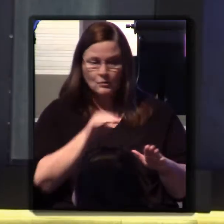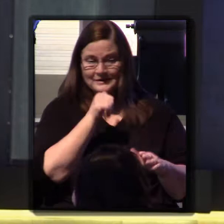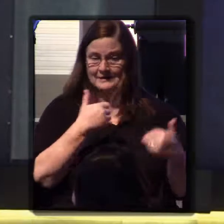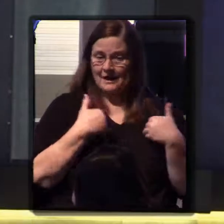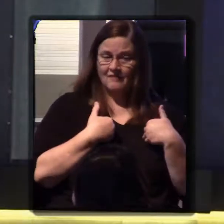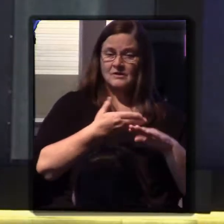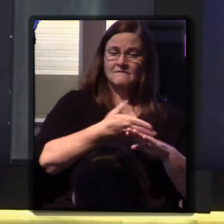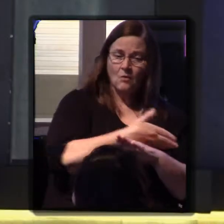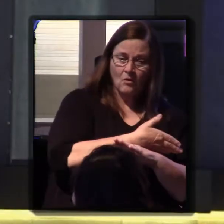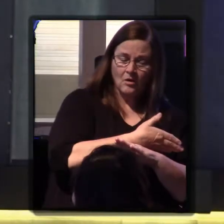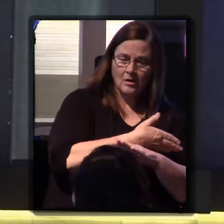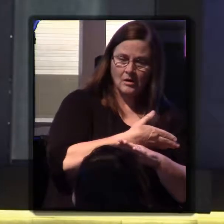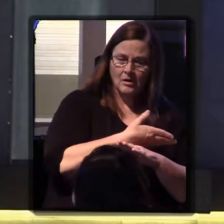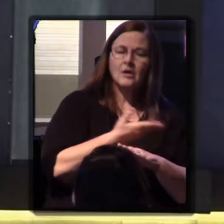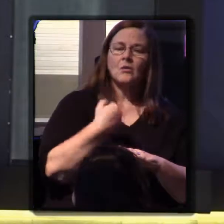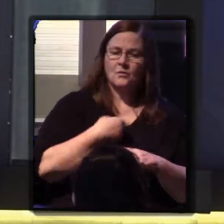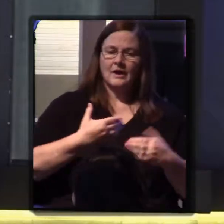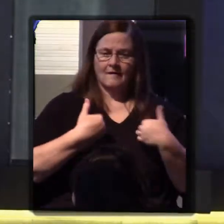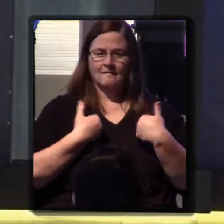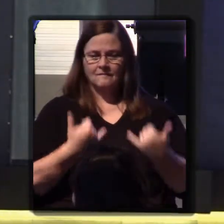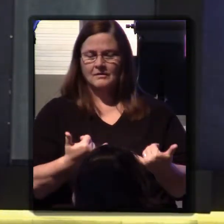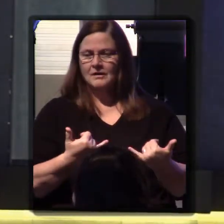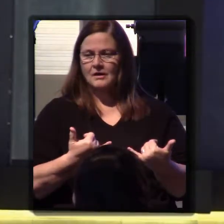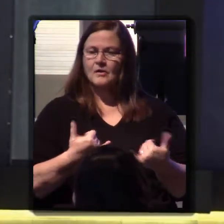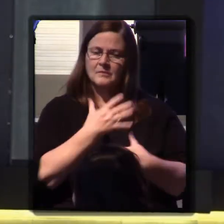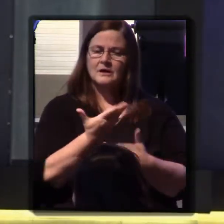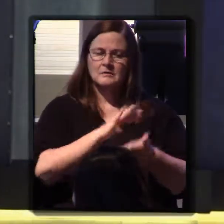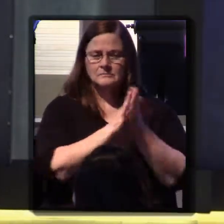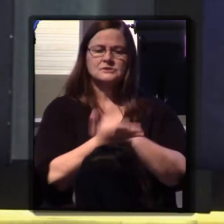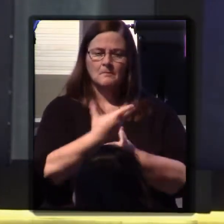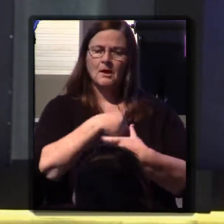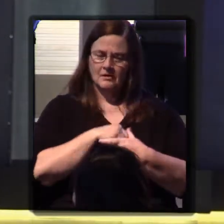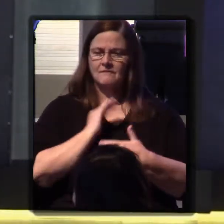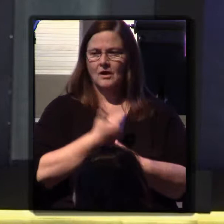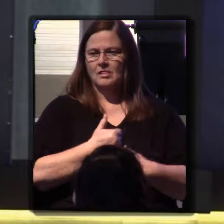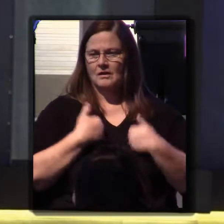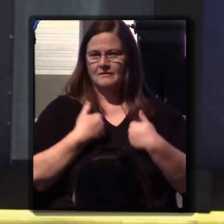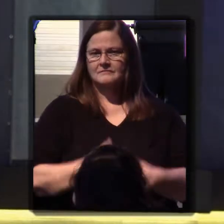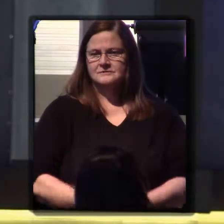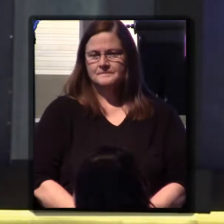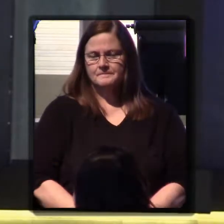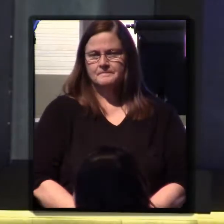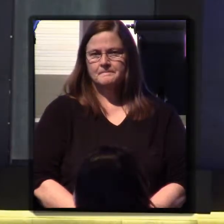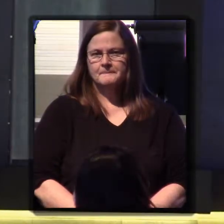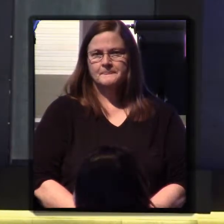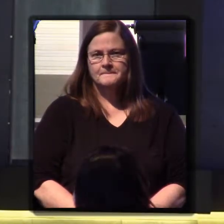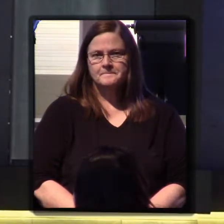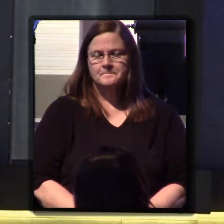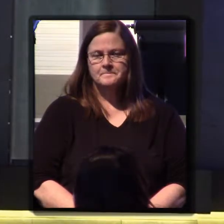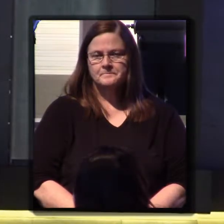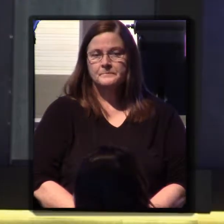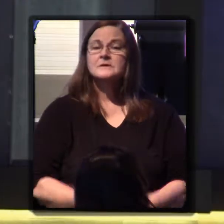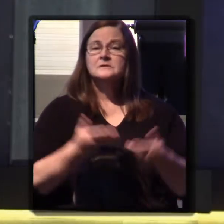his suffering, the shalom that was absent from our lives becomes a part of